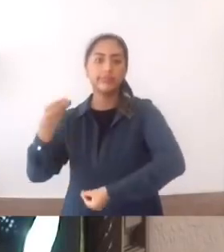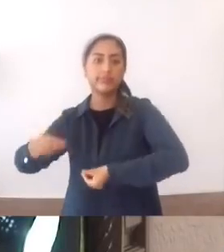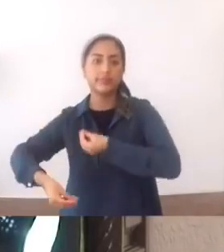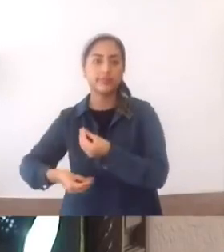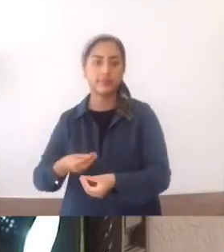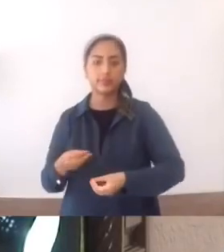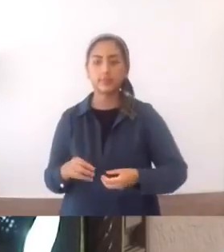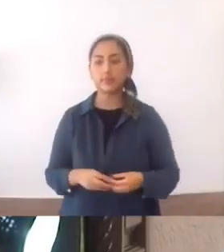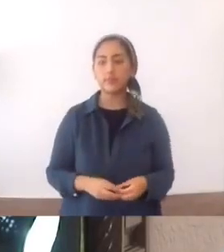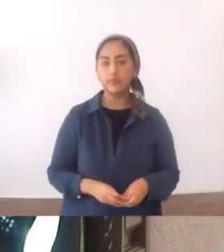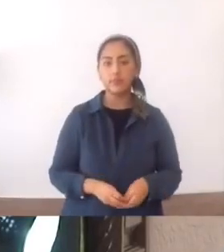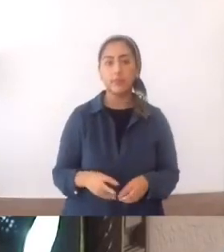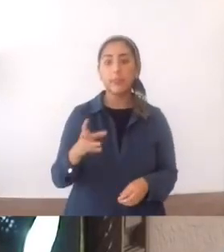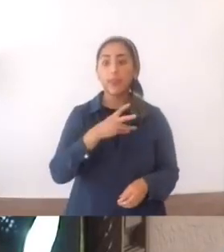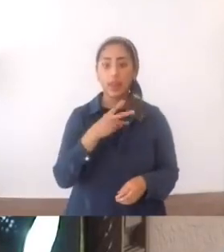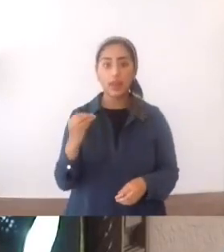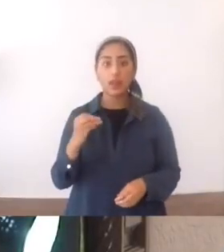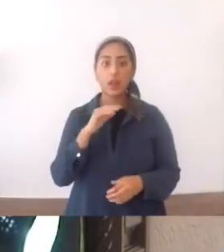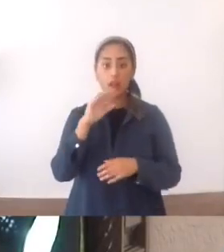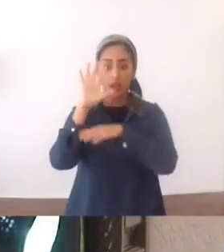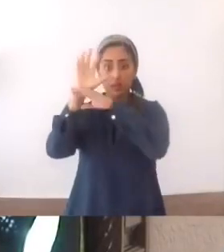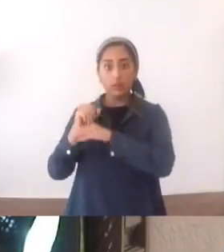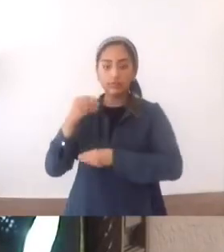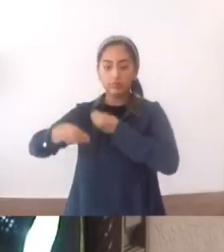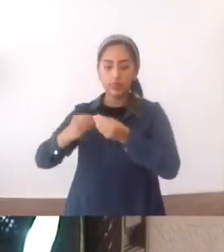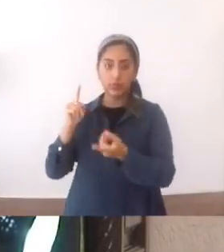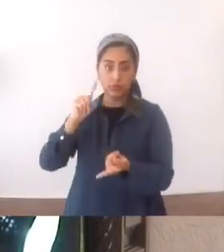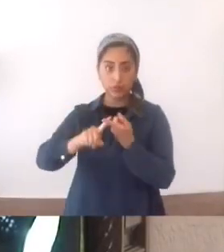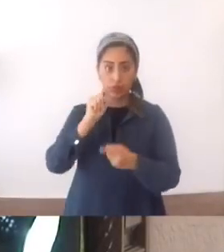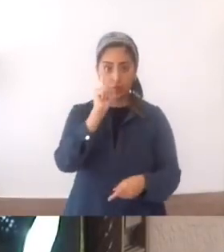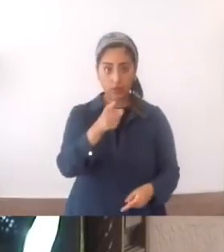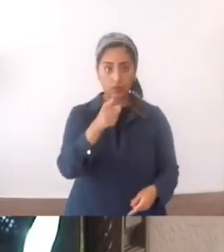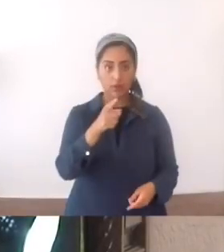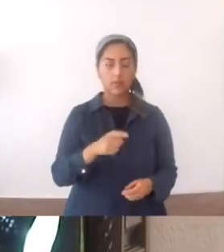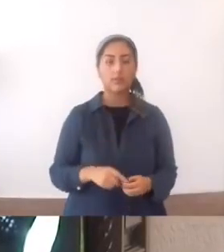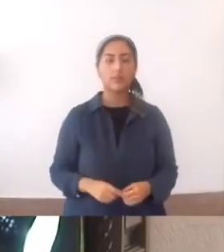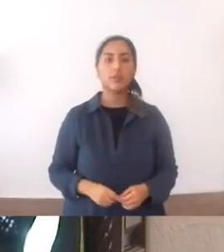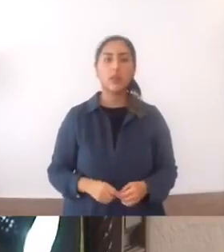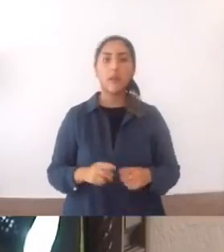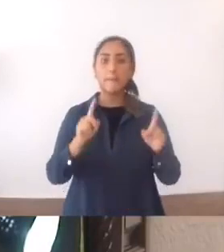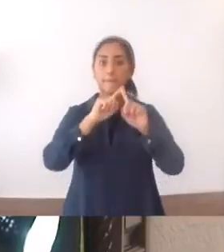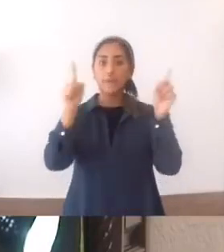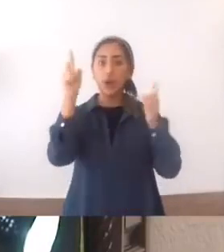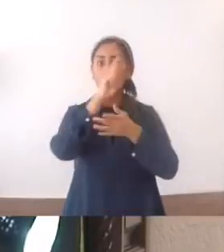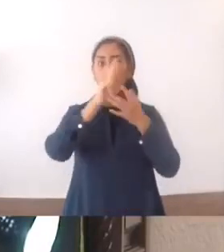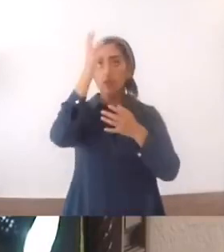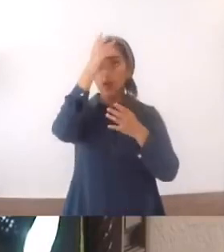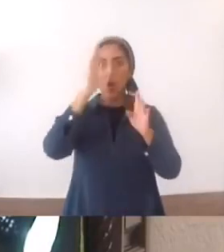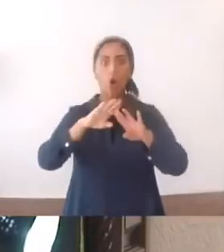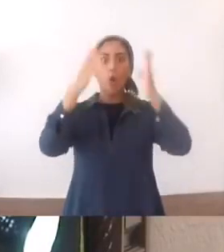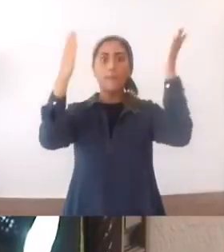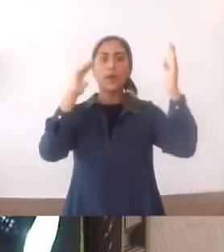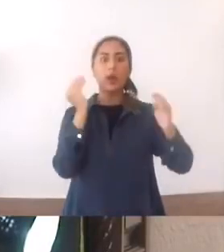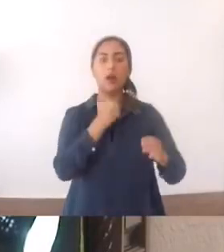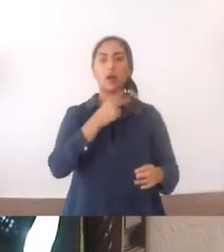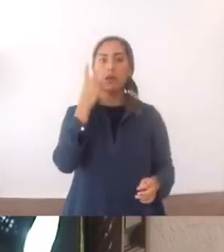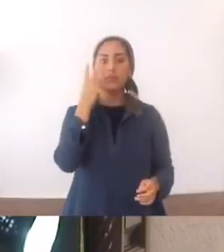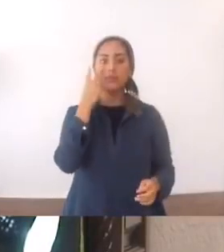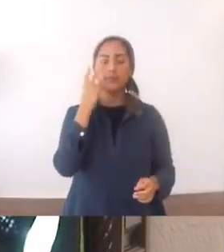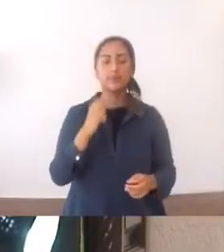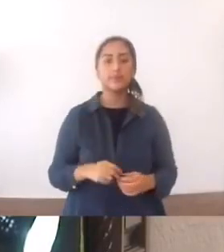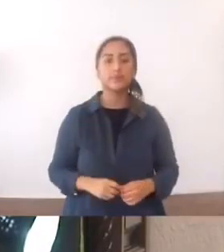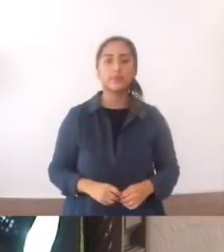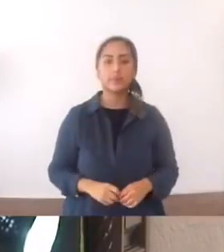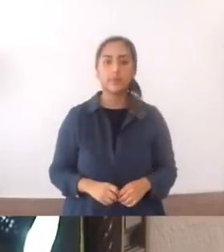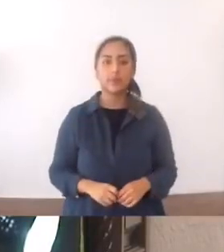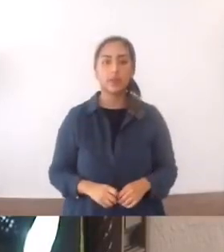a mano. and means to go from hand to hand. Entonces llegó la tradición a ti, So the tradition get pero to el you, Eterno nos está abriendo los